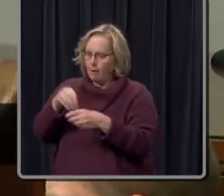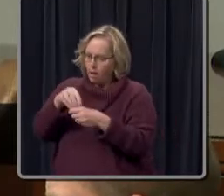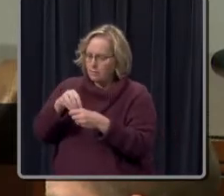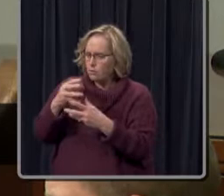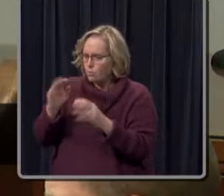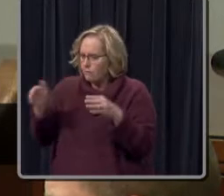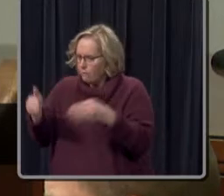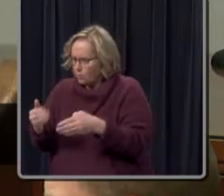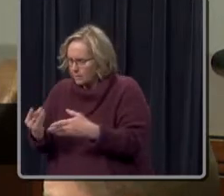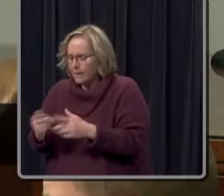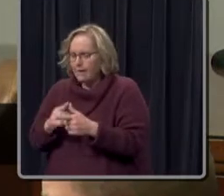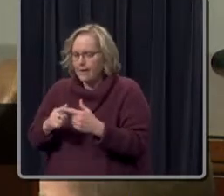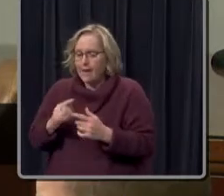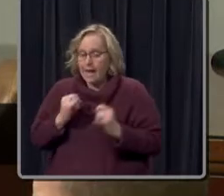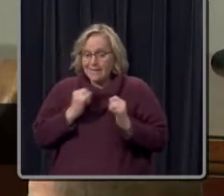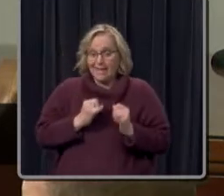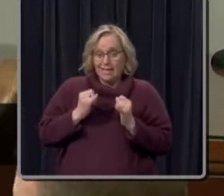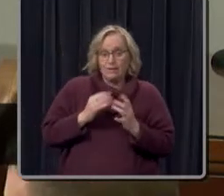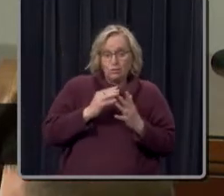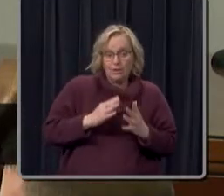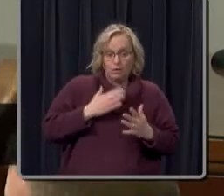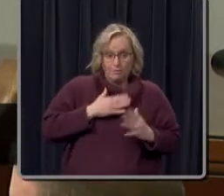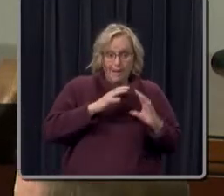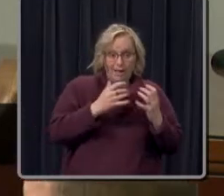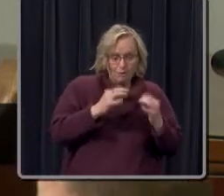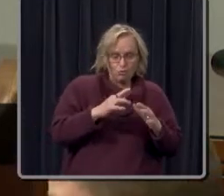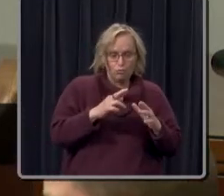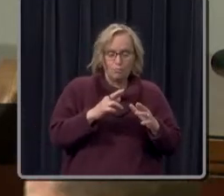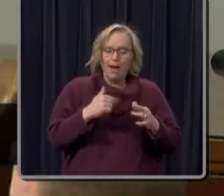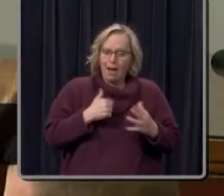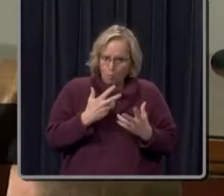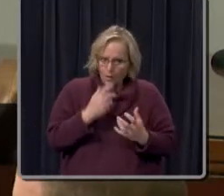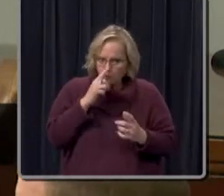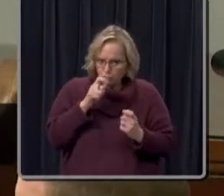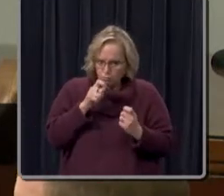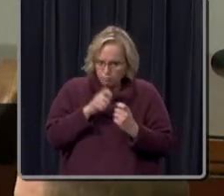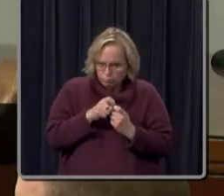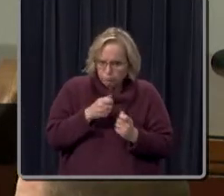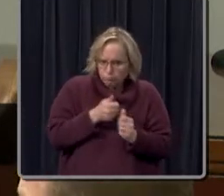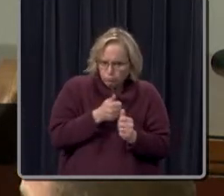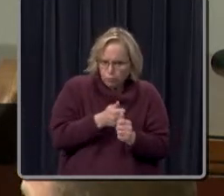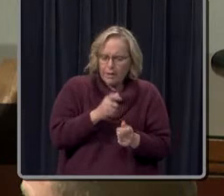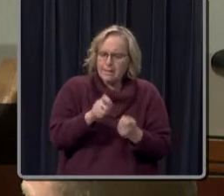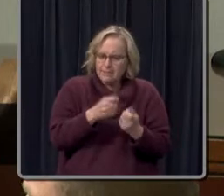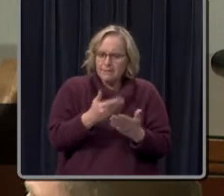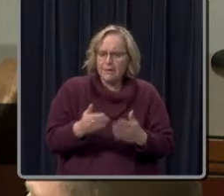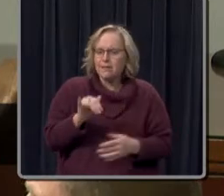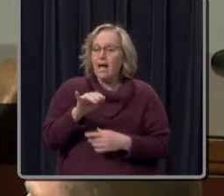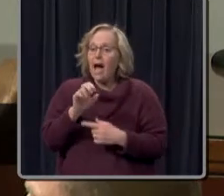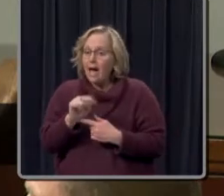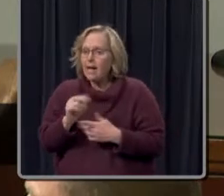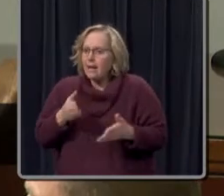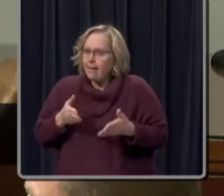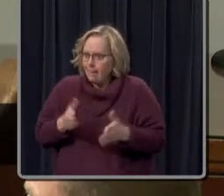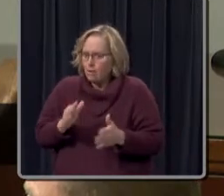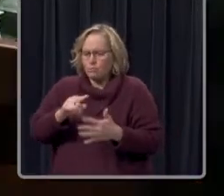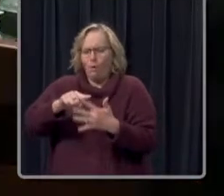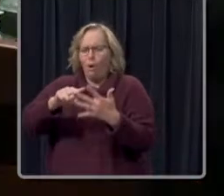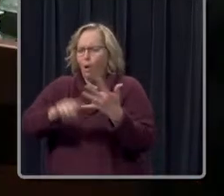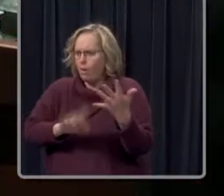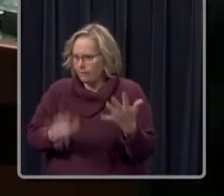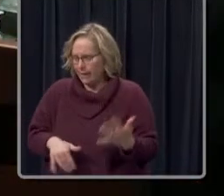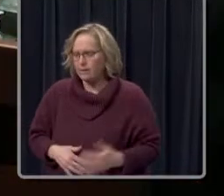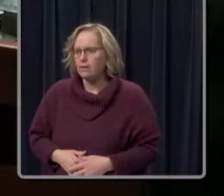then as a teacher myself, I have things that I want to track. And ION lets us do all of that. There's always